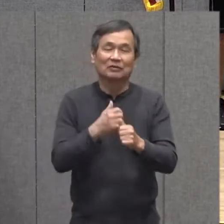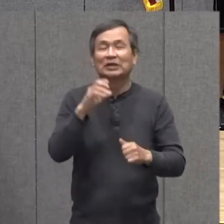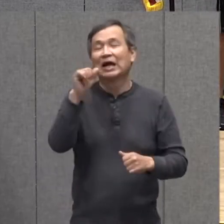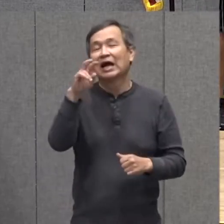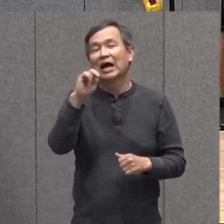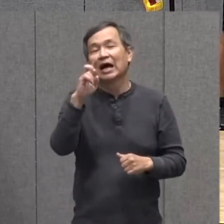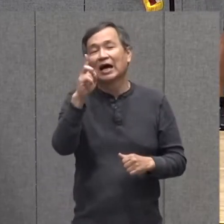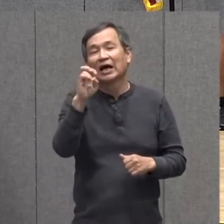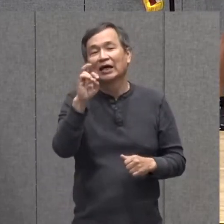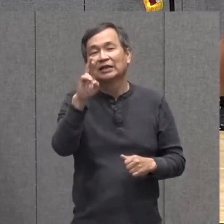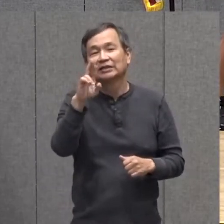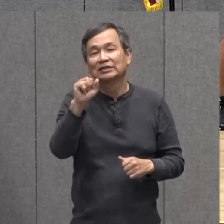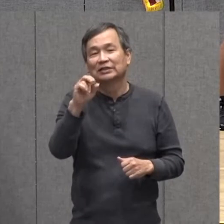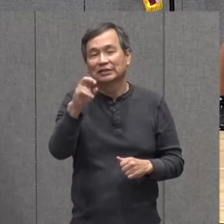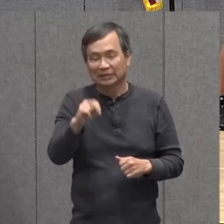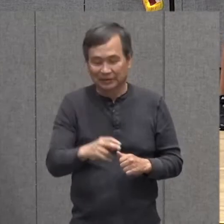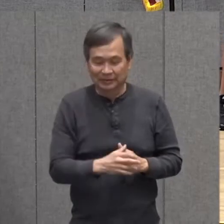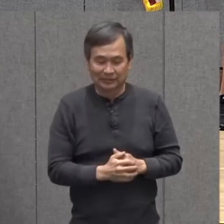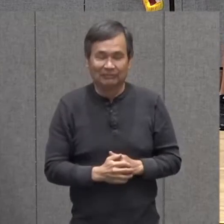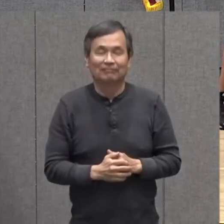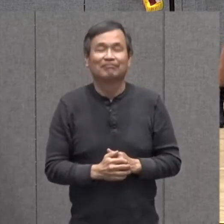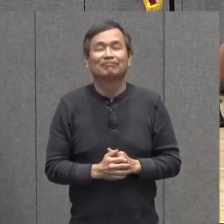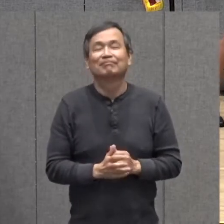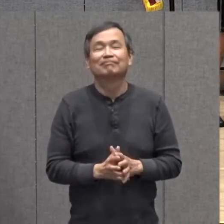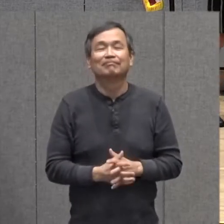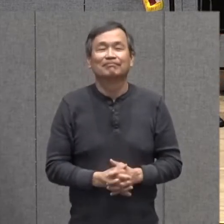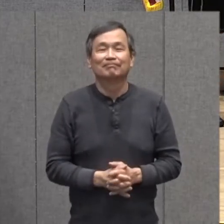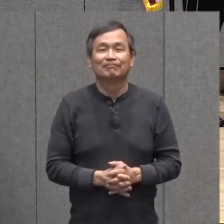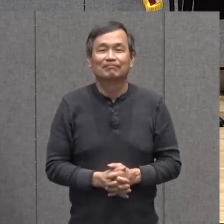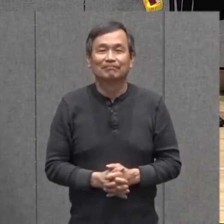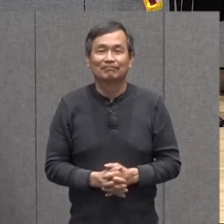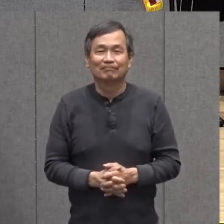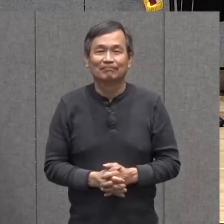para hacerlo despacio o para hacerlo rápido.